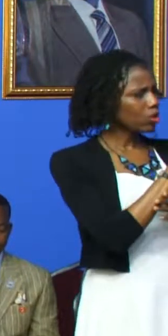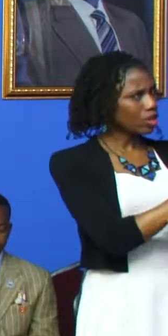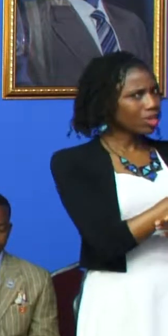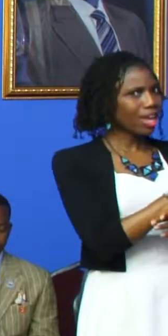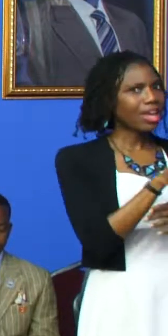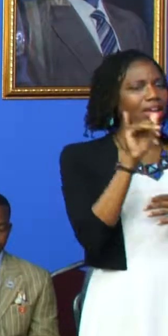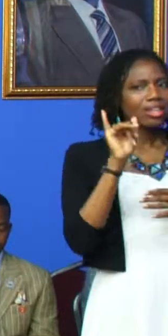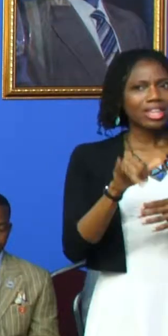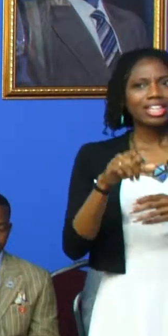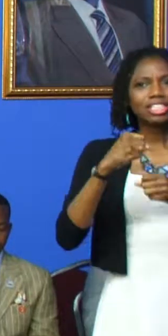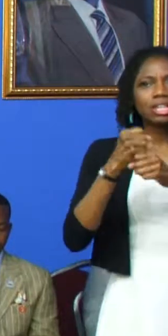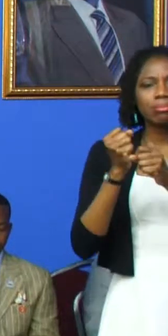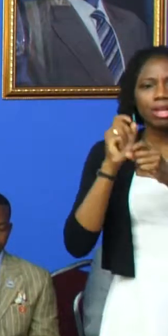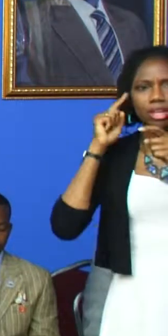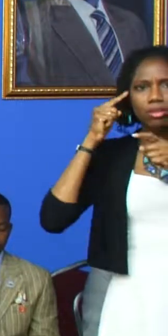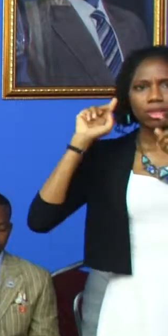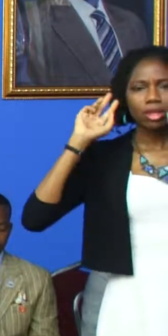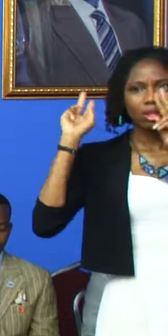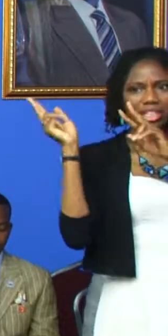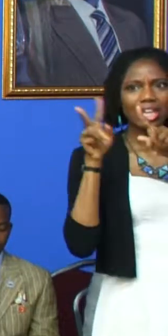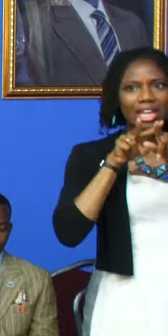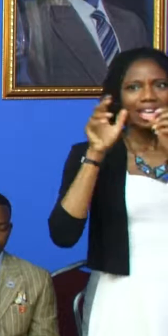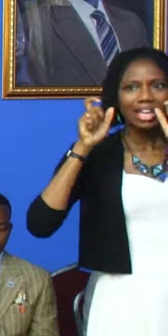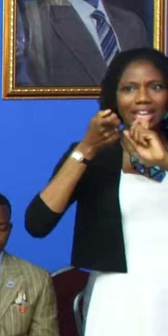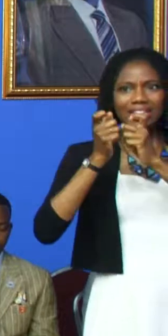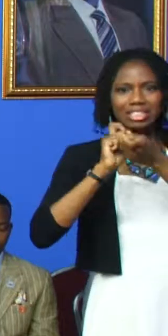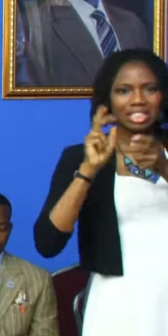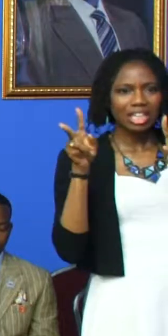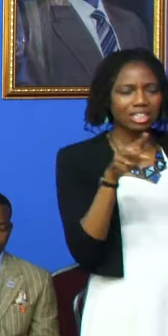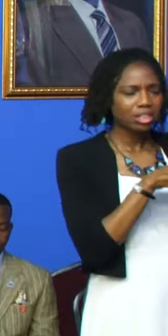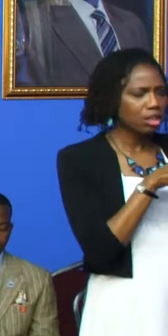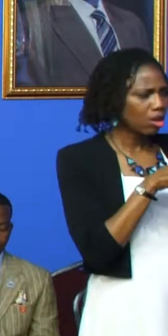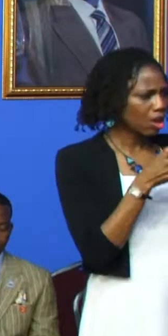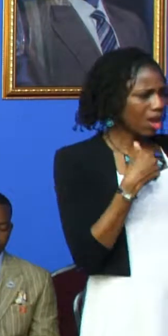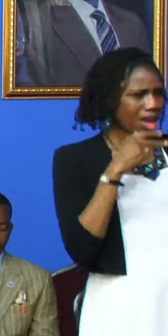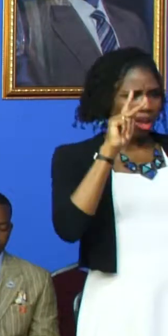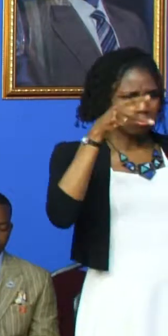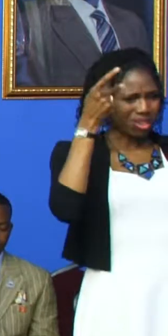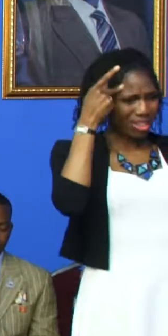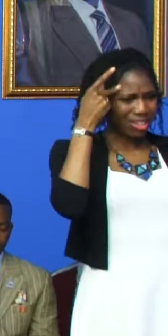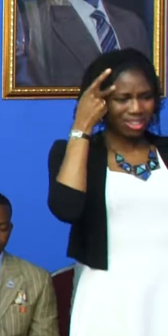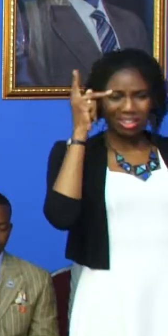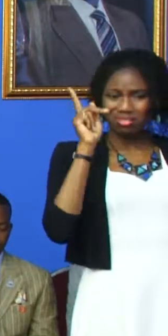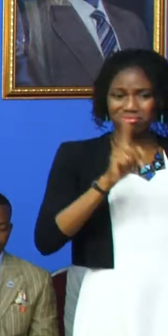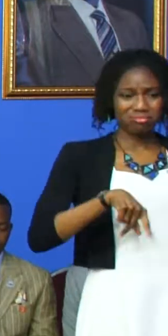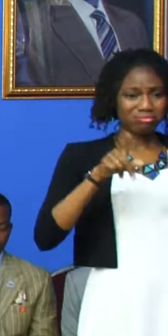That noise outside is your political impotence.